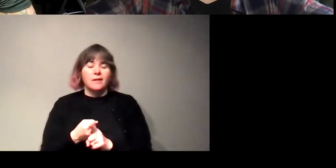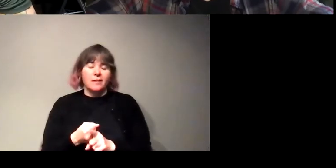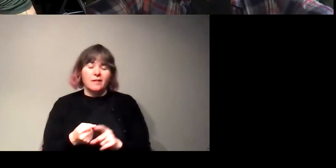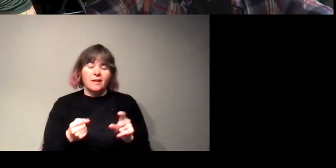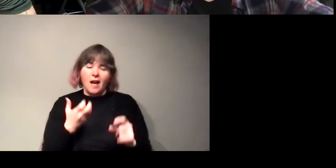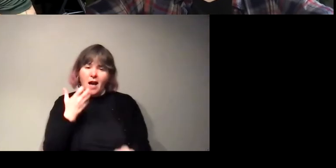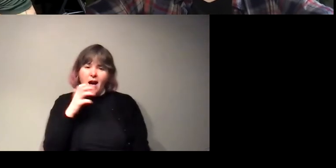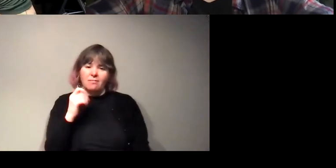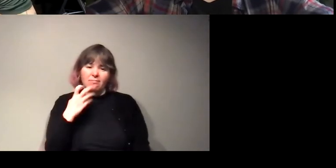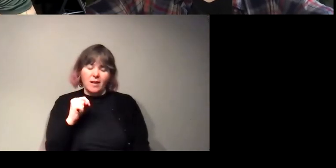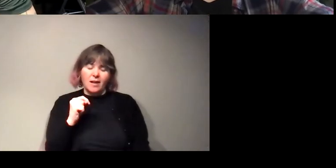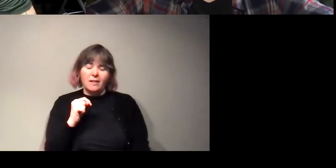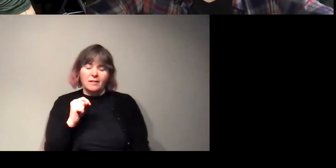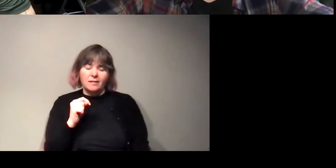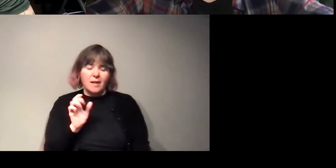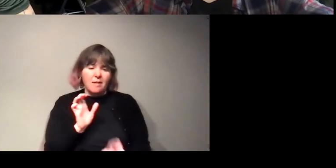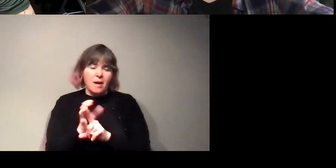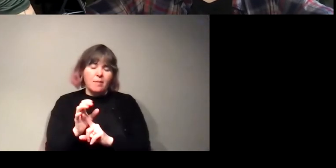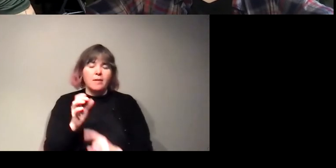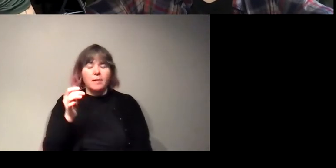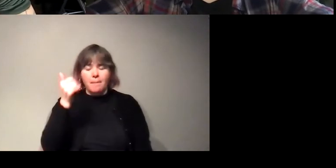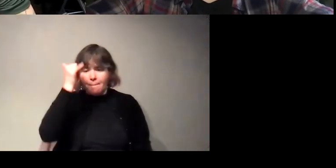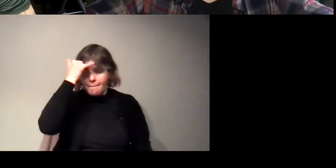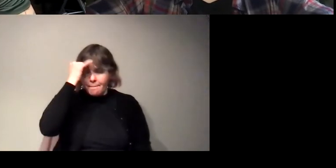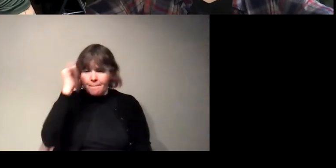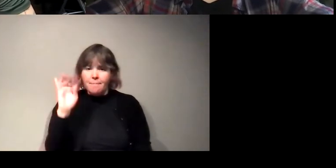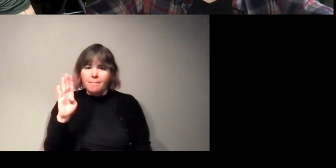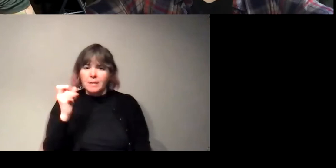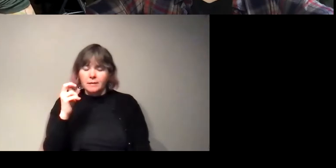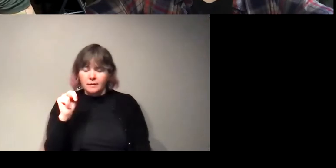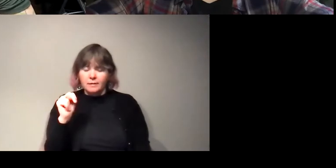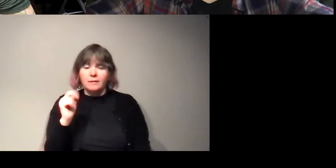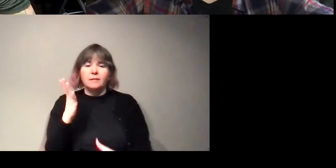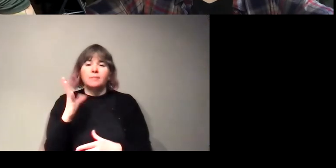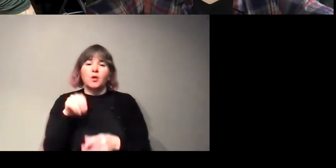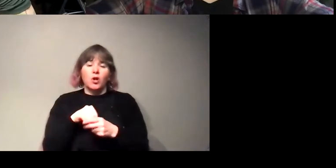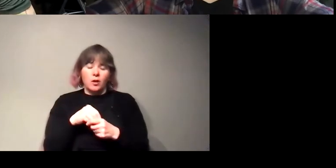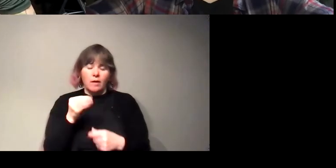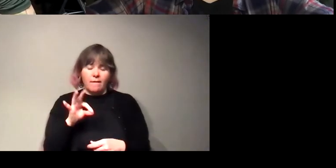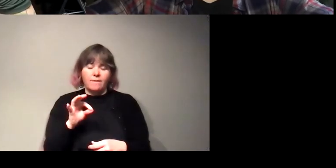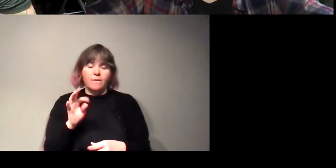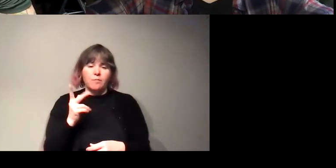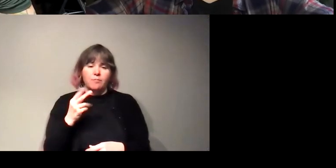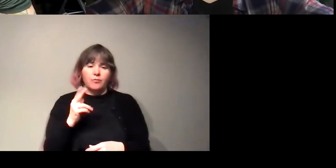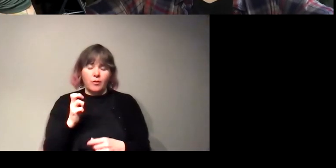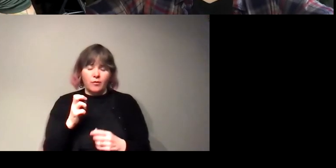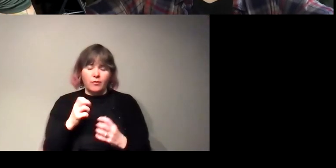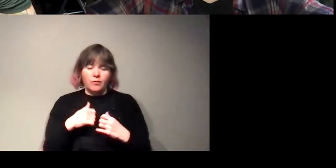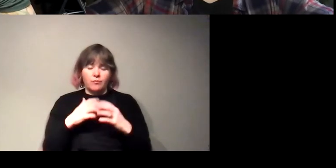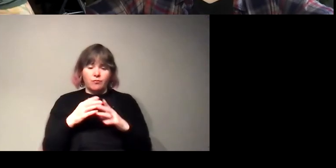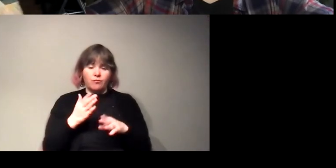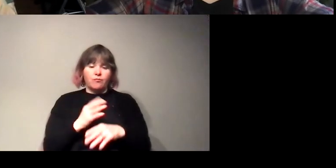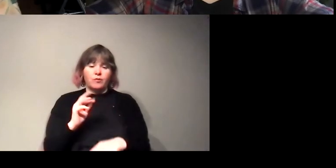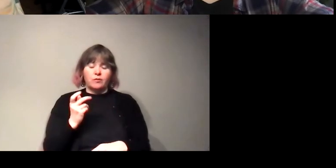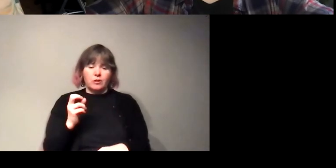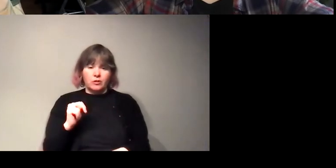topic. Bison are a part of prairie restoration. And then you get into the